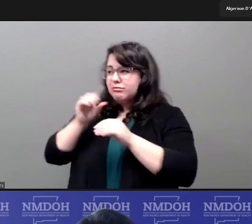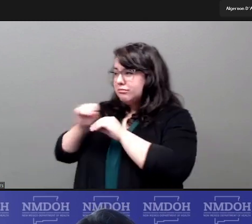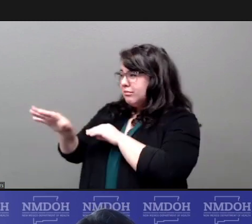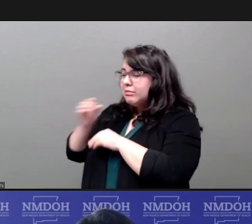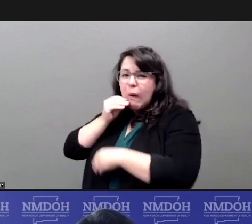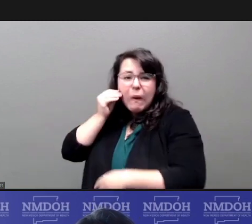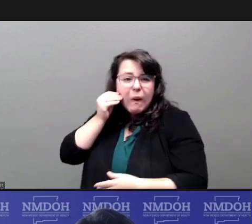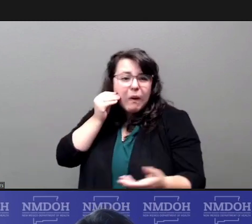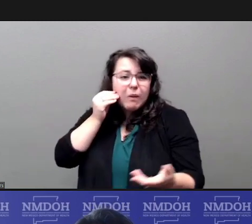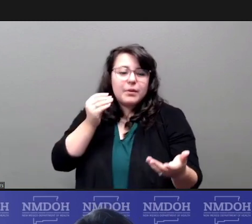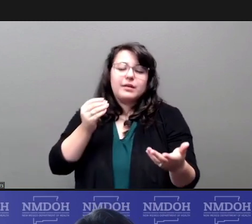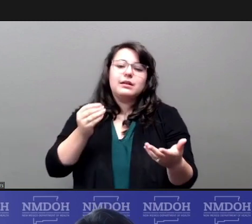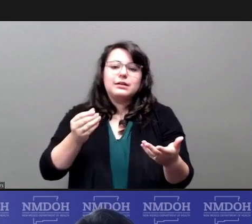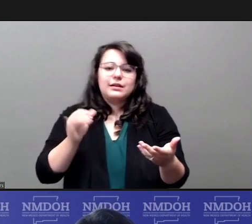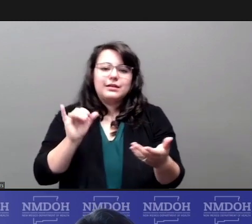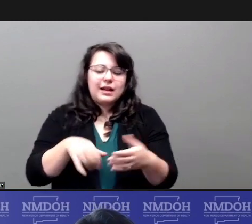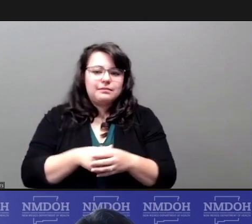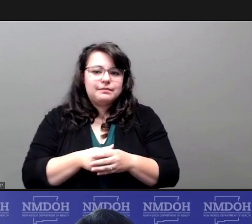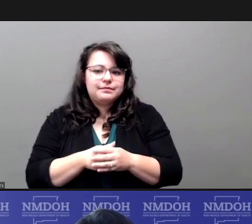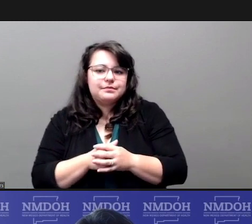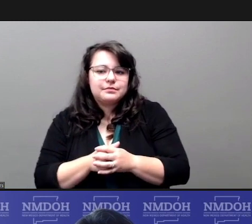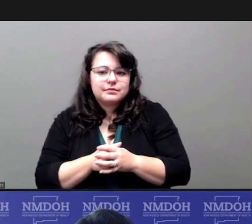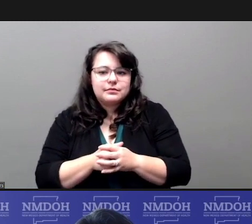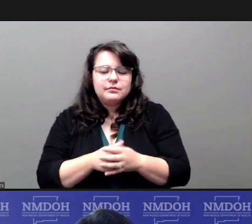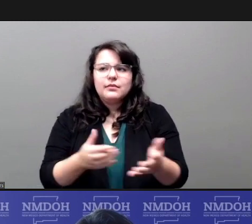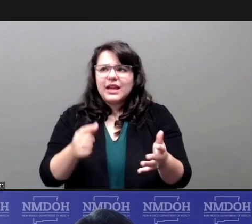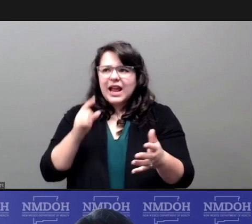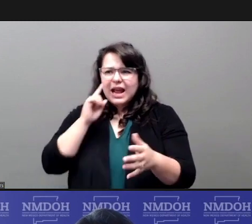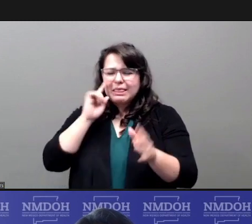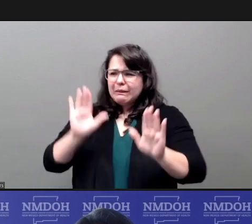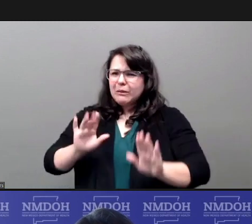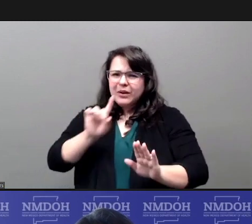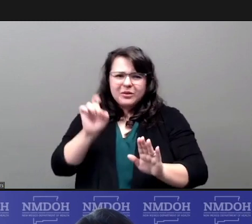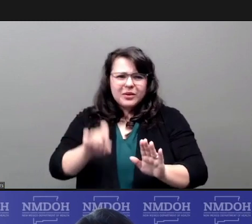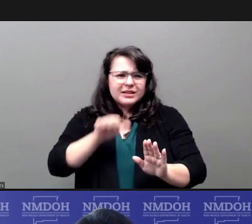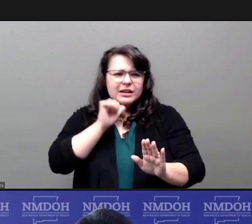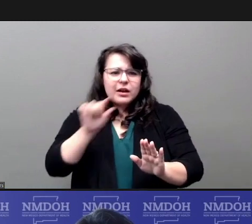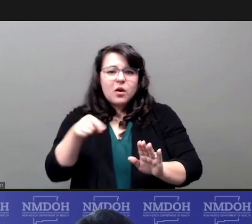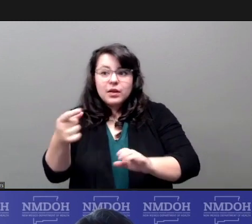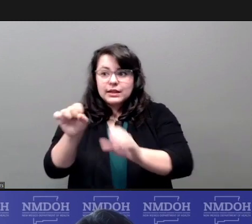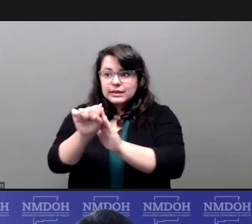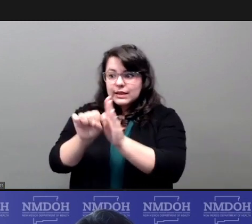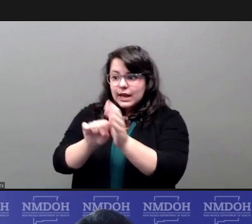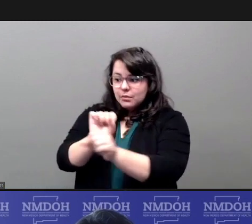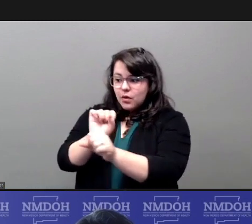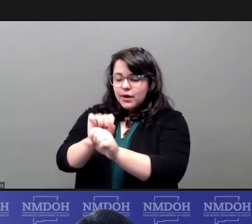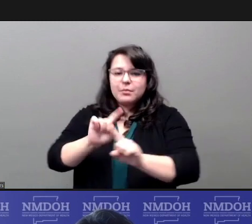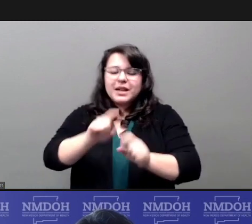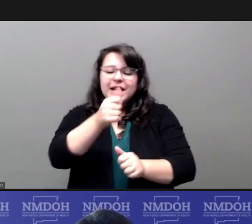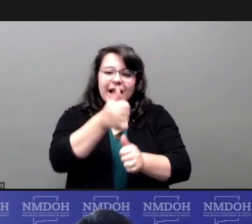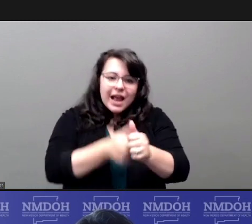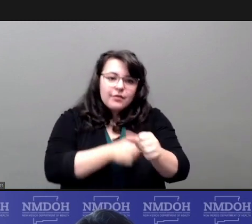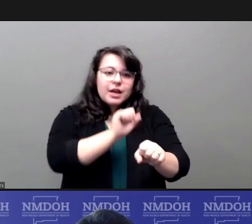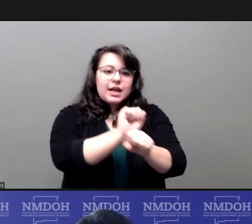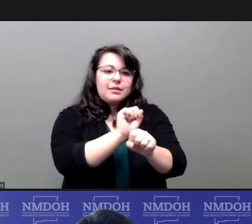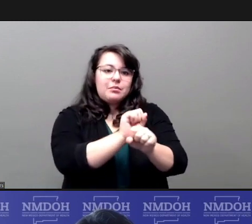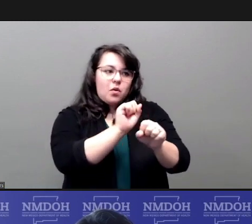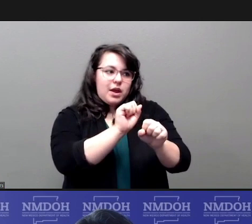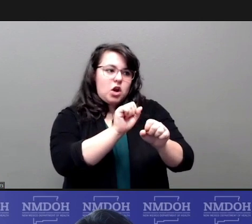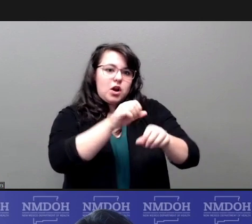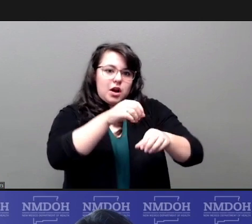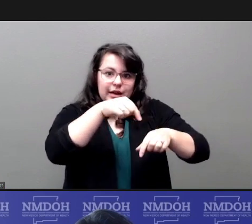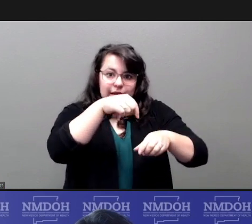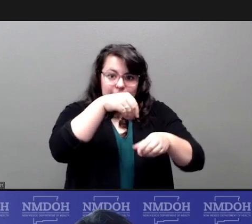infection. yeah, I think it's a great question. And I think it's not just state employees, but every single employer in the state and every